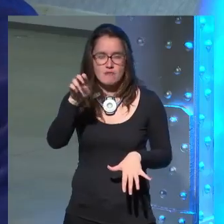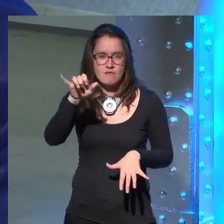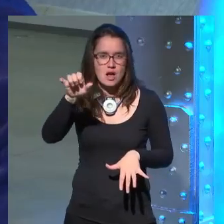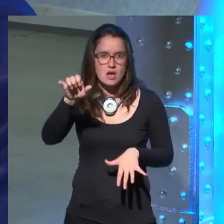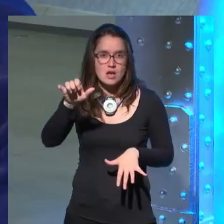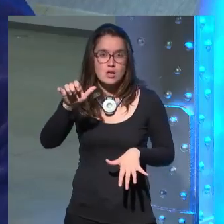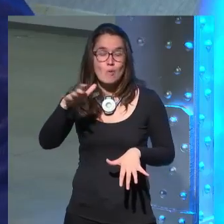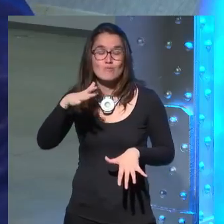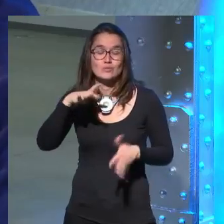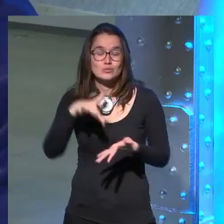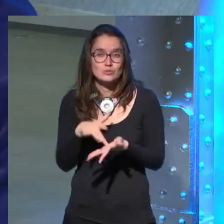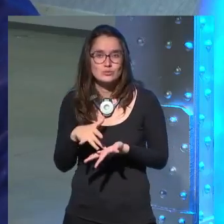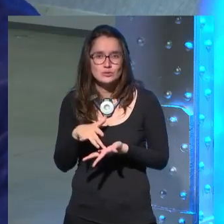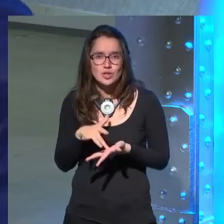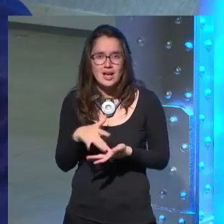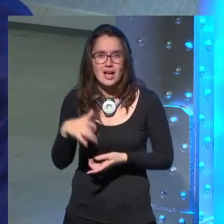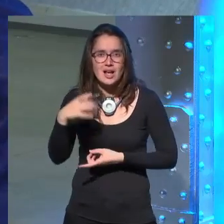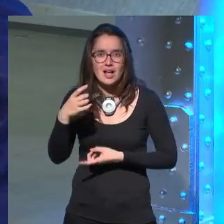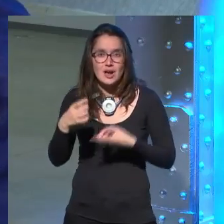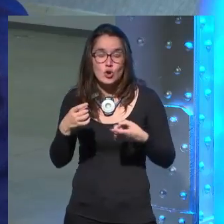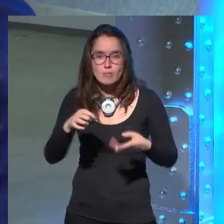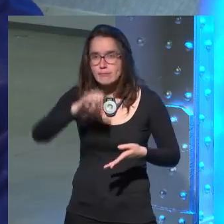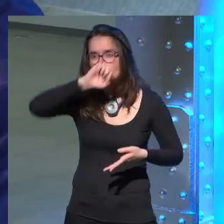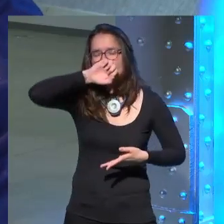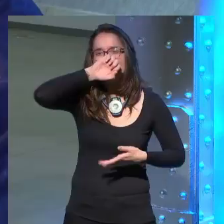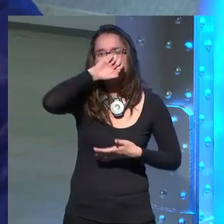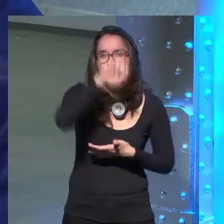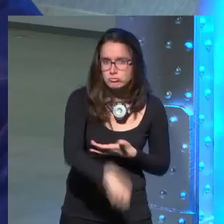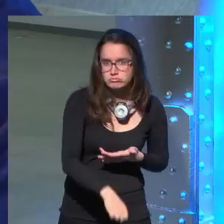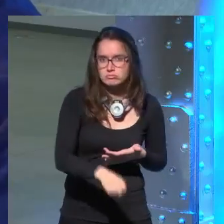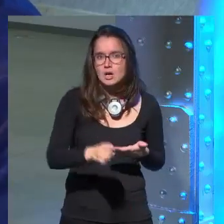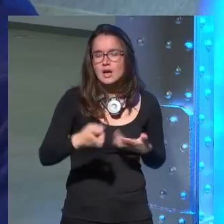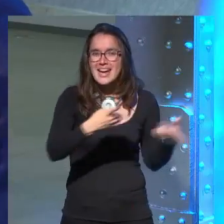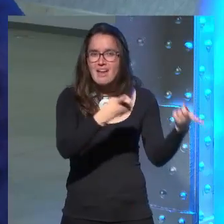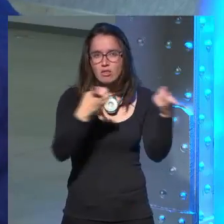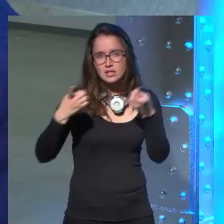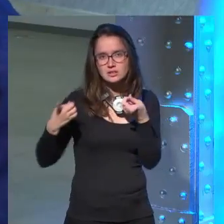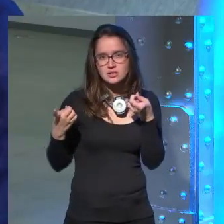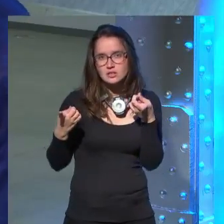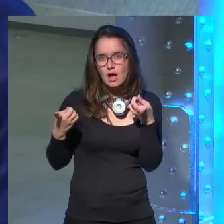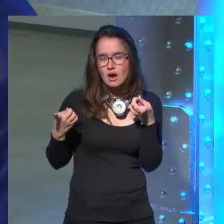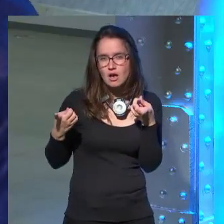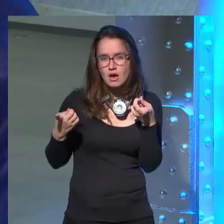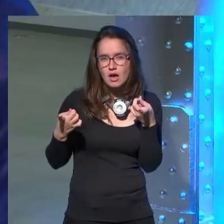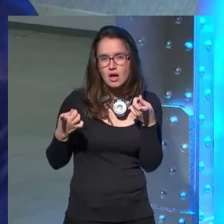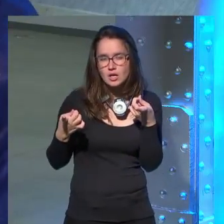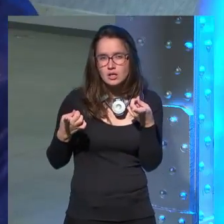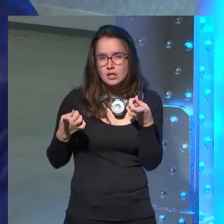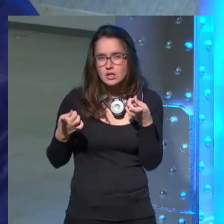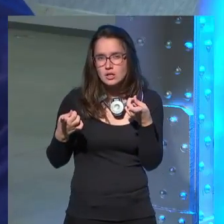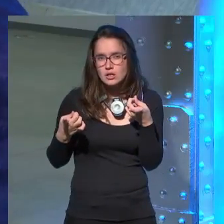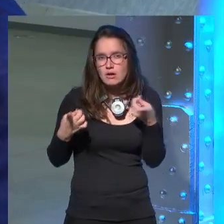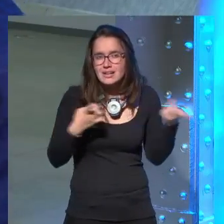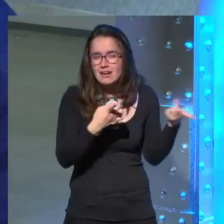committed some sort of idolatry. It's necessitated taking something very abstract and making